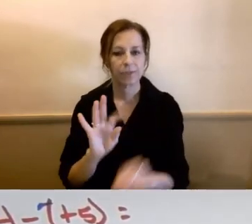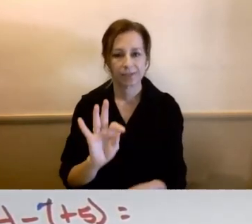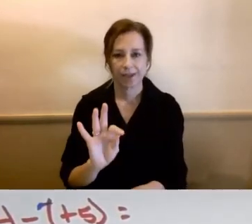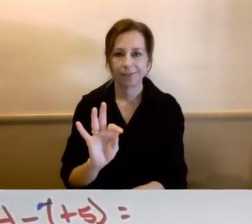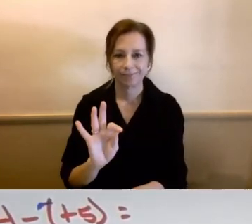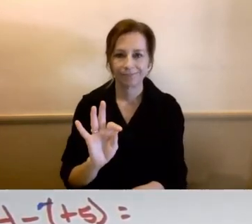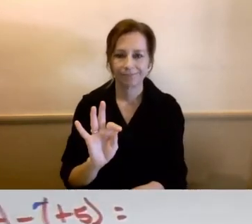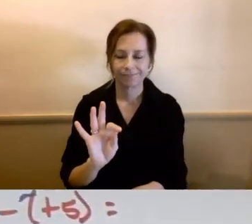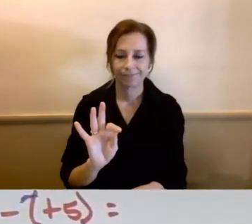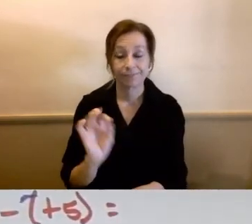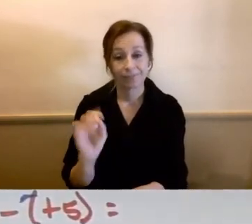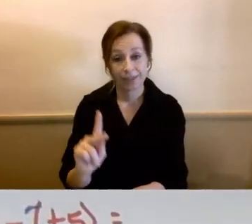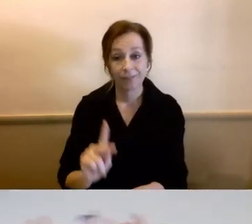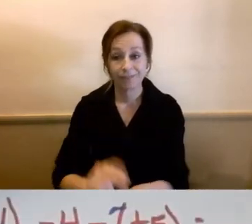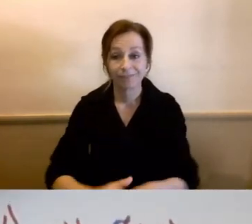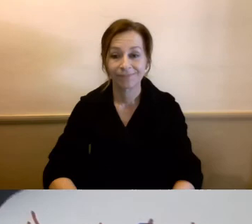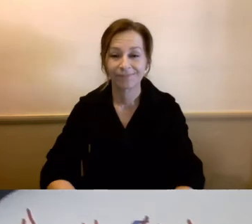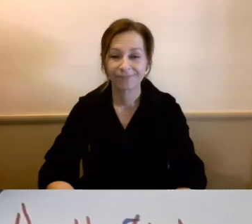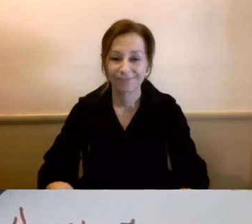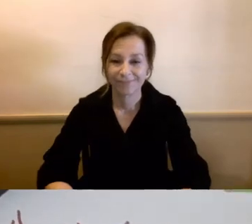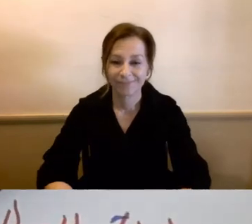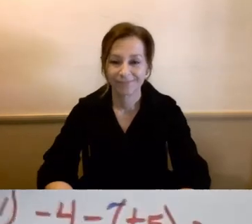equals 9. Okay.